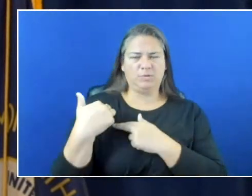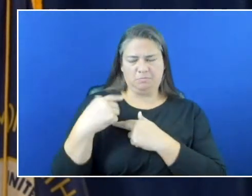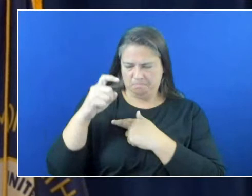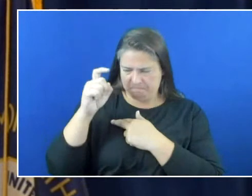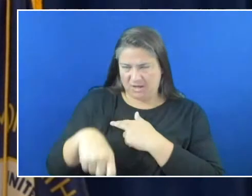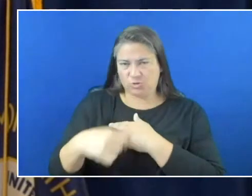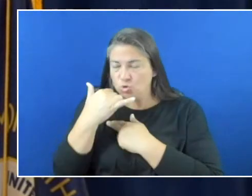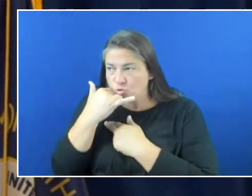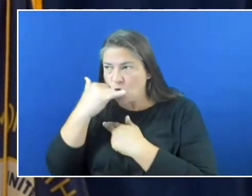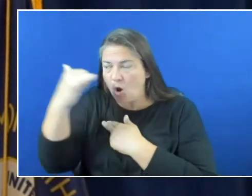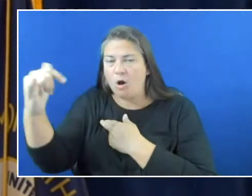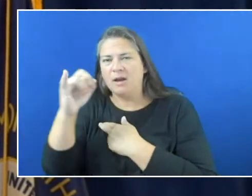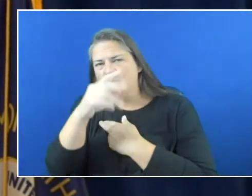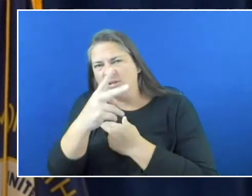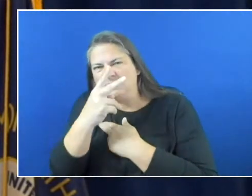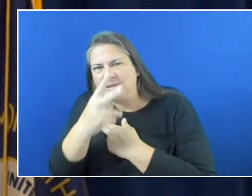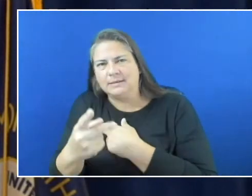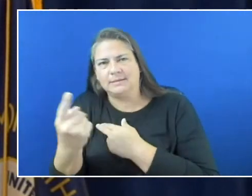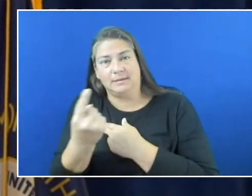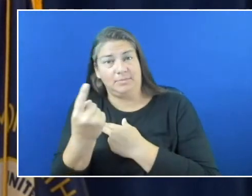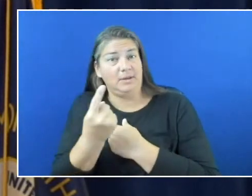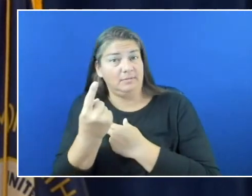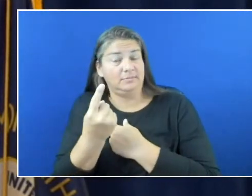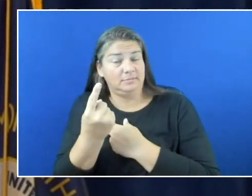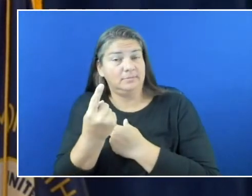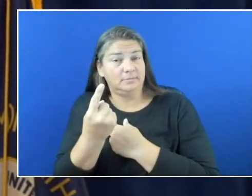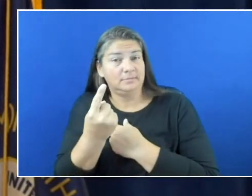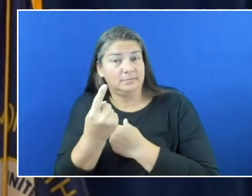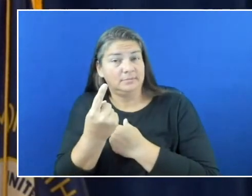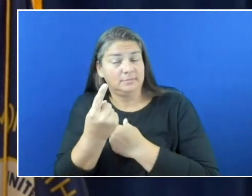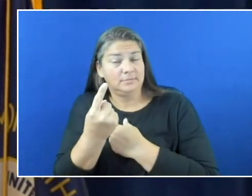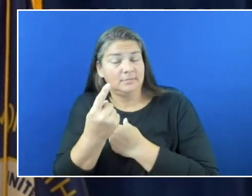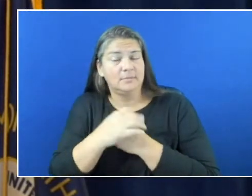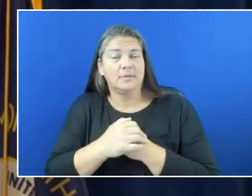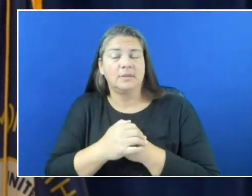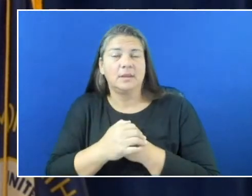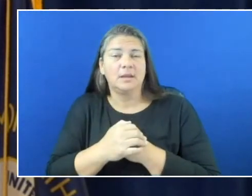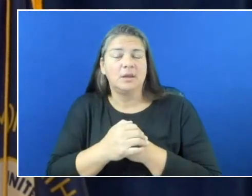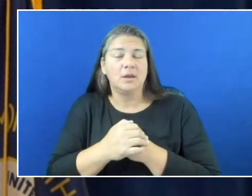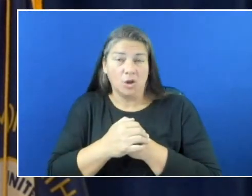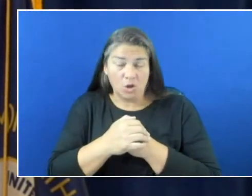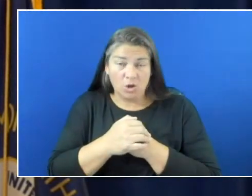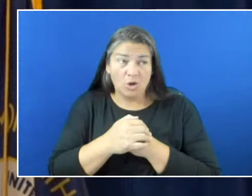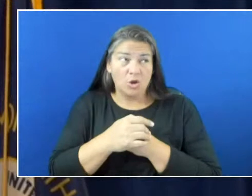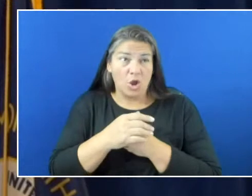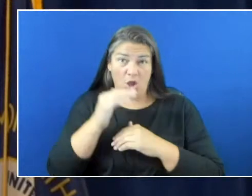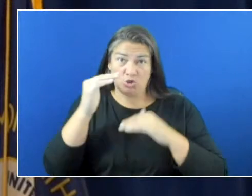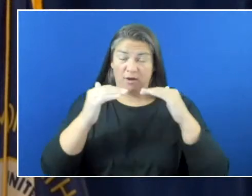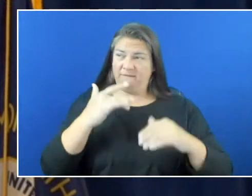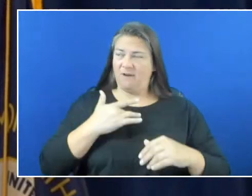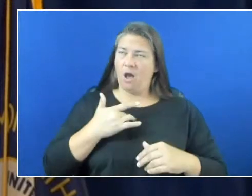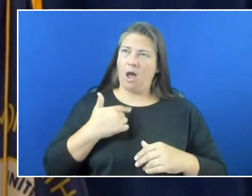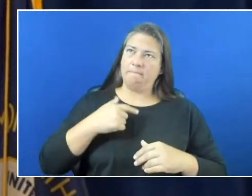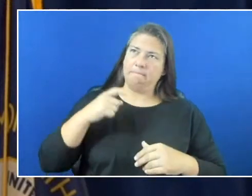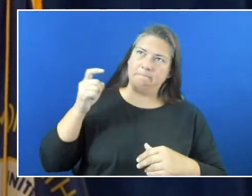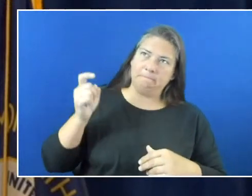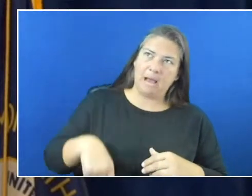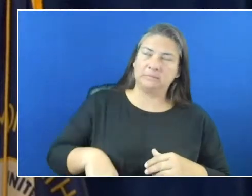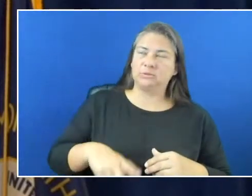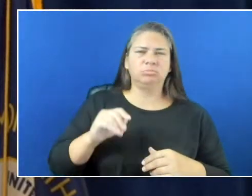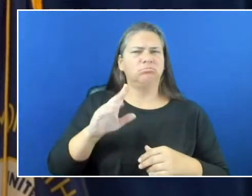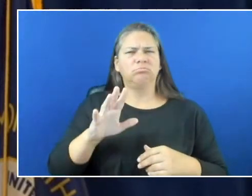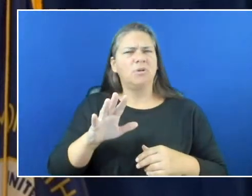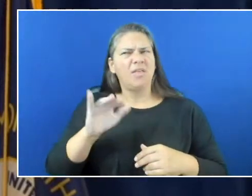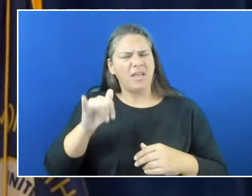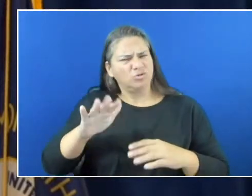concerning. And it shouldn't just have to be that legal responsibility for adults. Those are children of God, too, that need